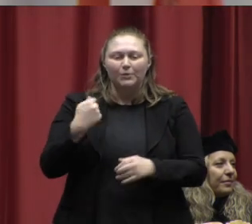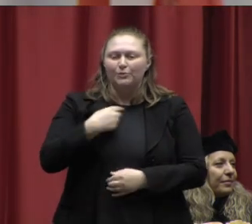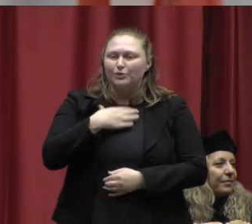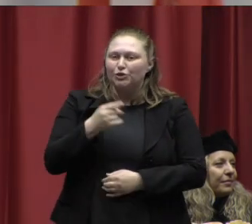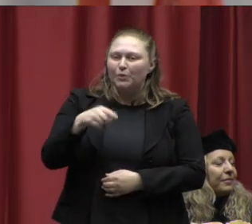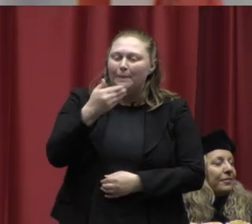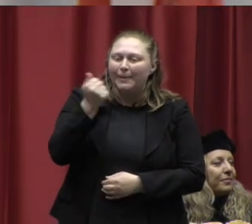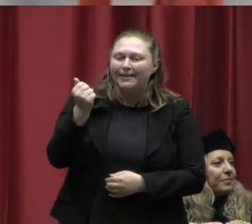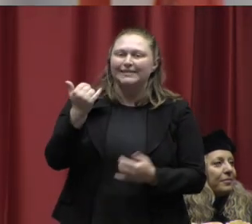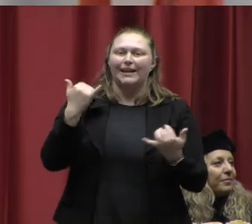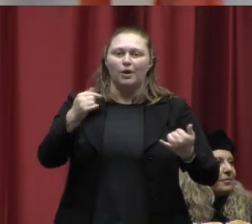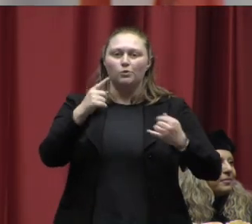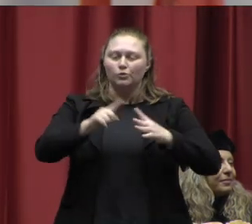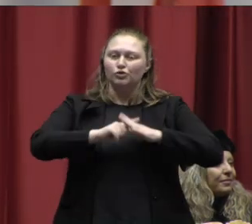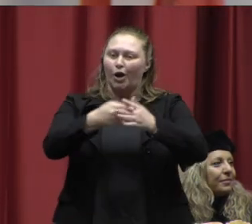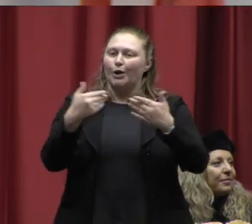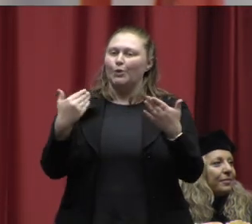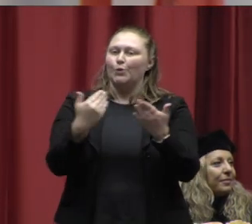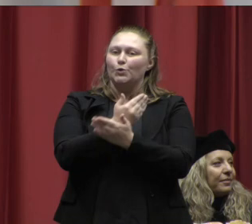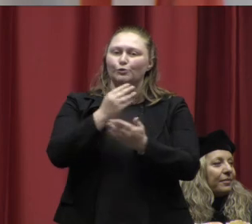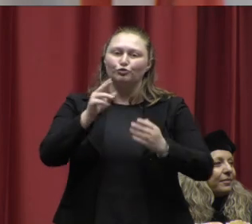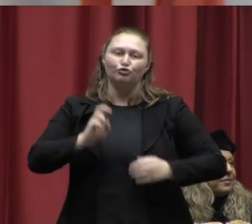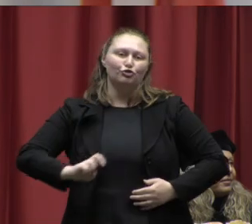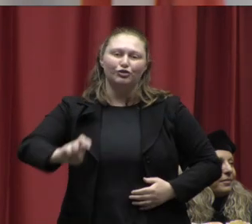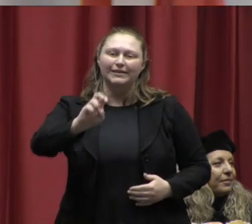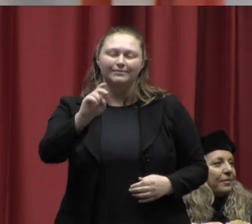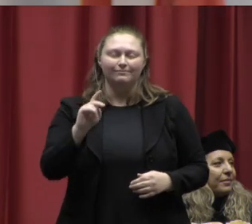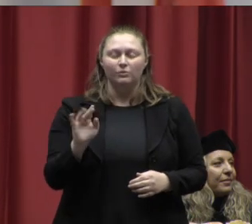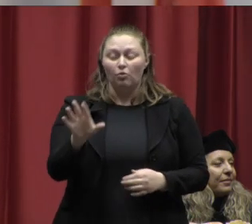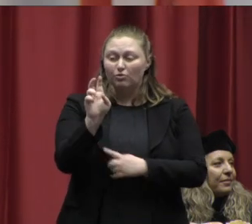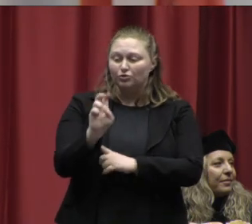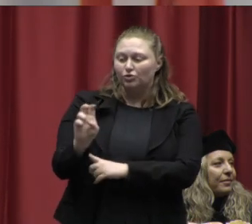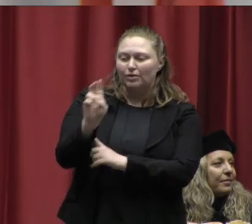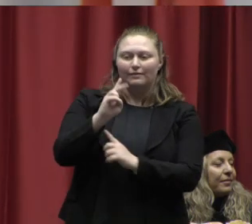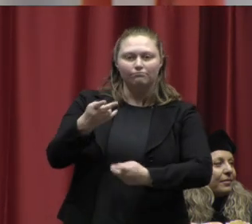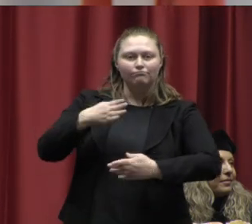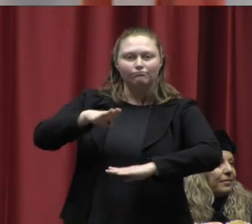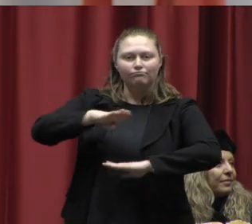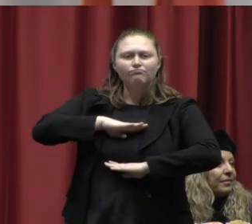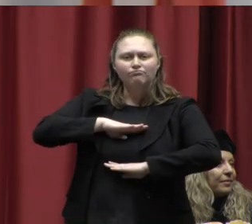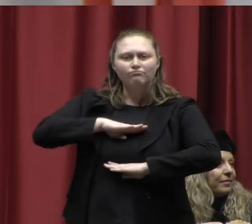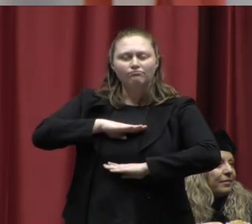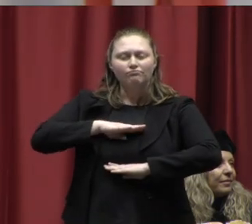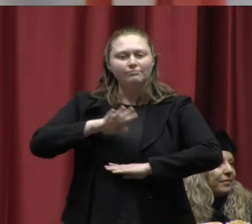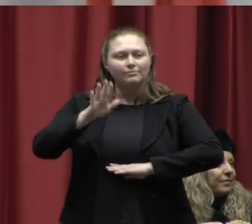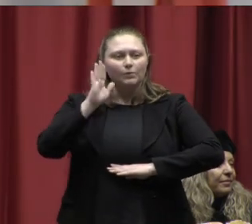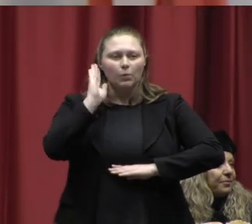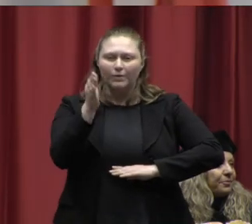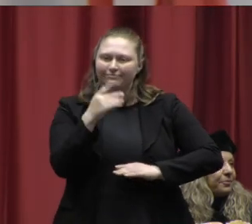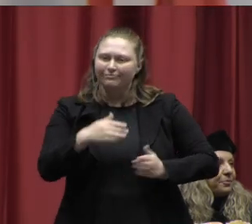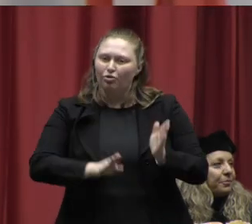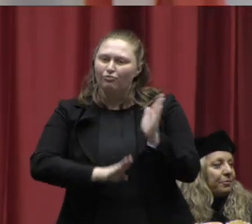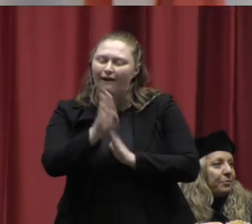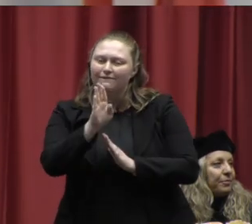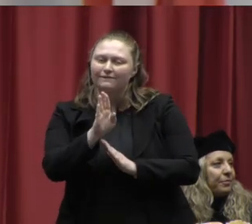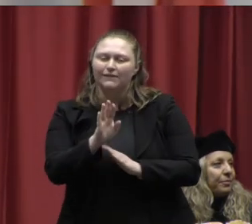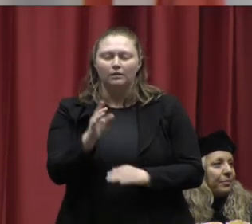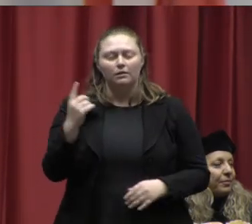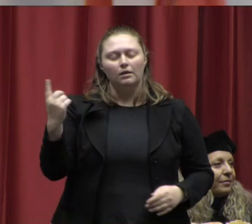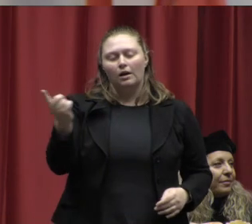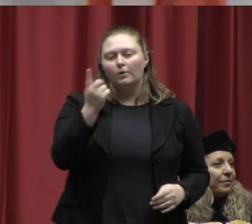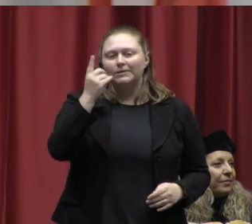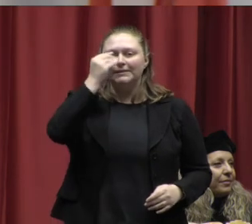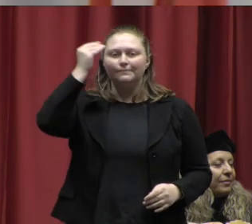this exciting new quest. May your journey be fulfilling, may you thrive, and may you always keep